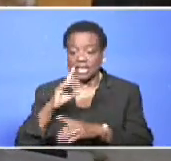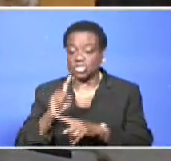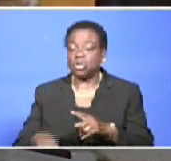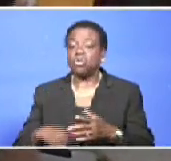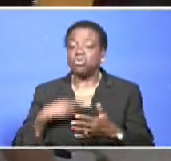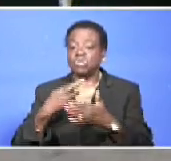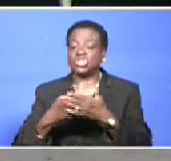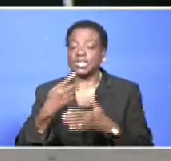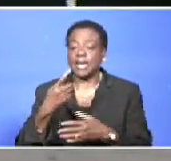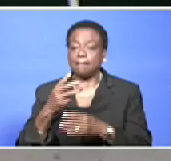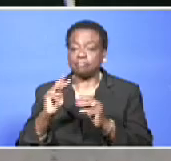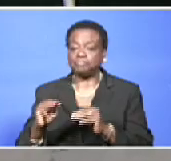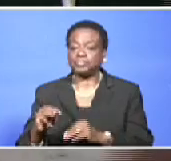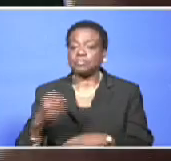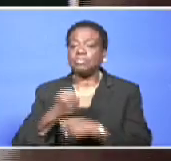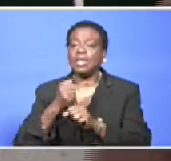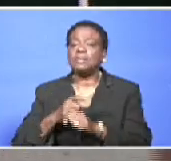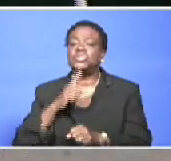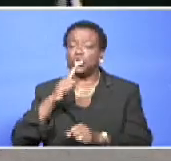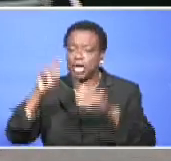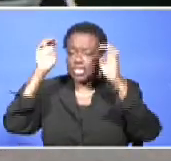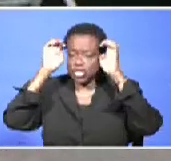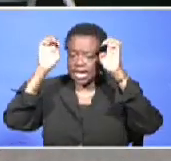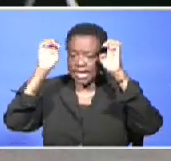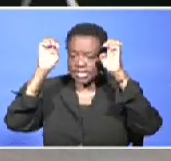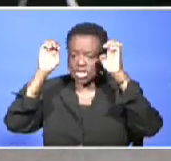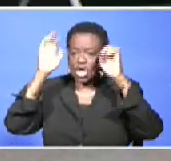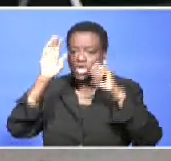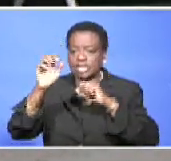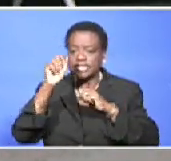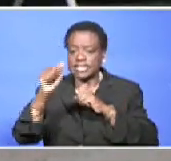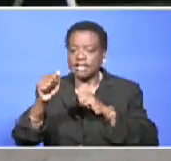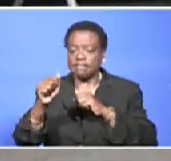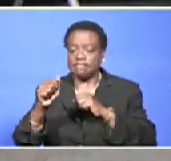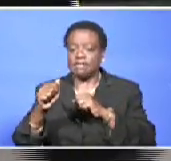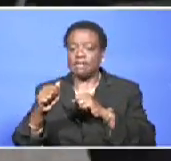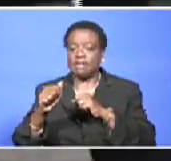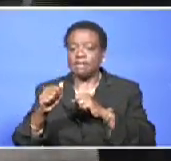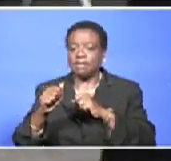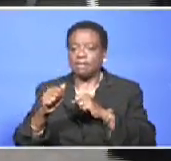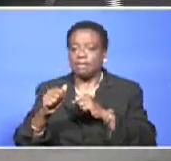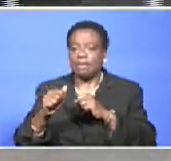themselves about the company they are seeking employment with and let the interviewer know how they can